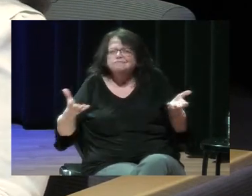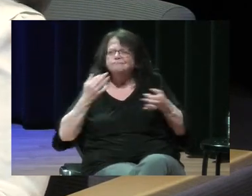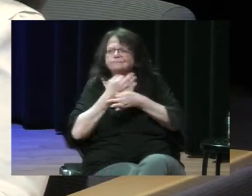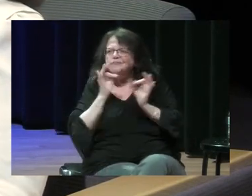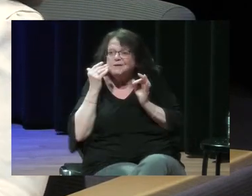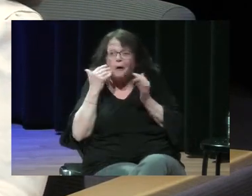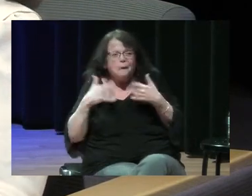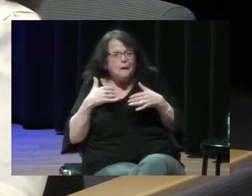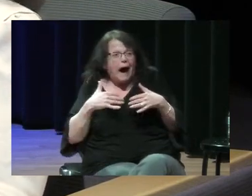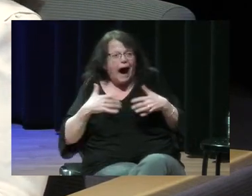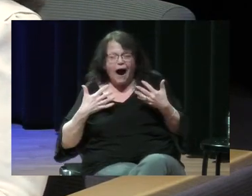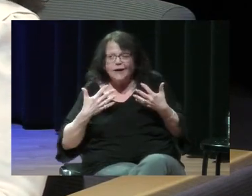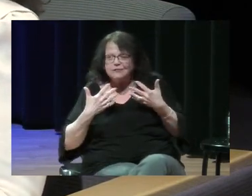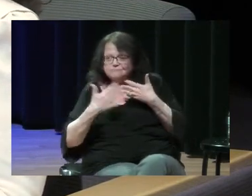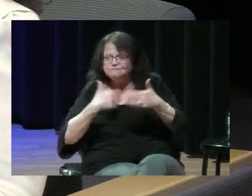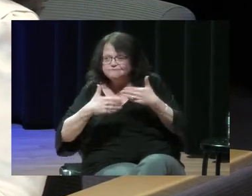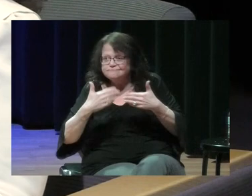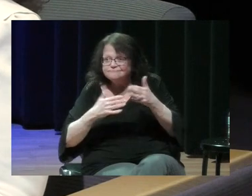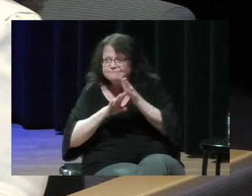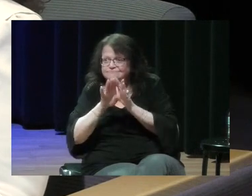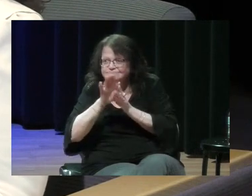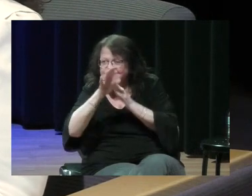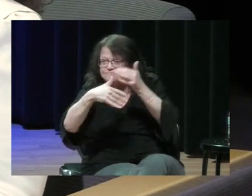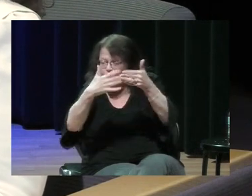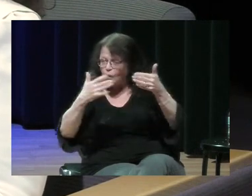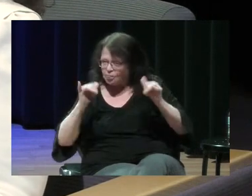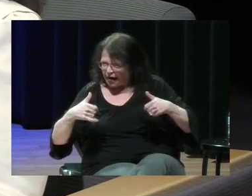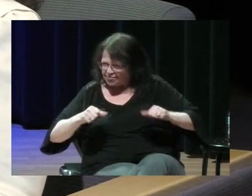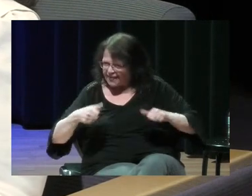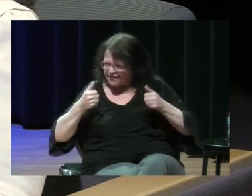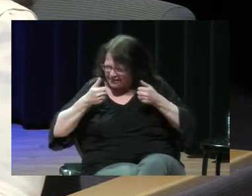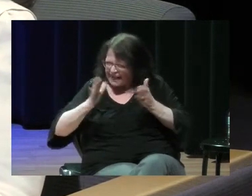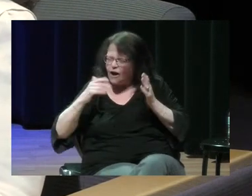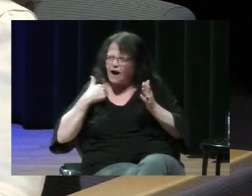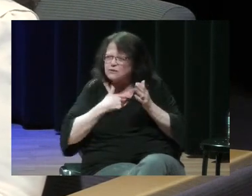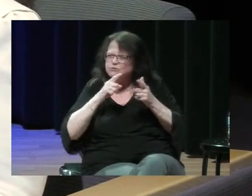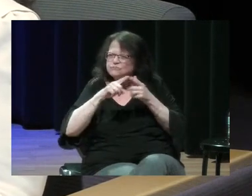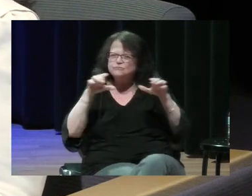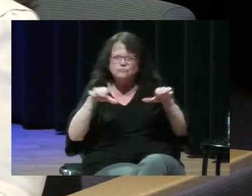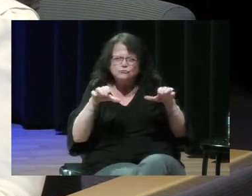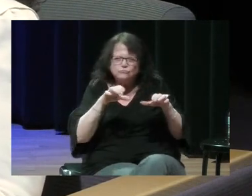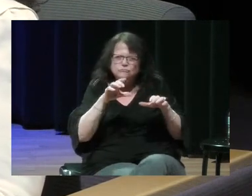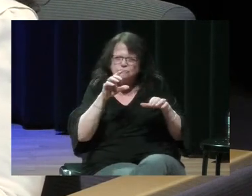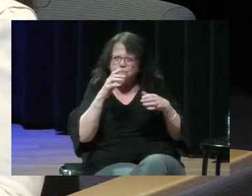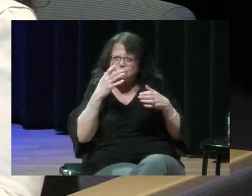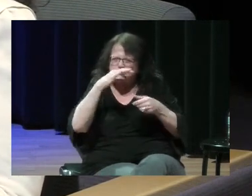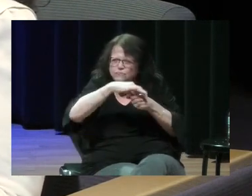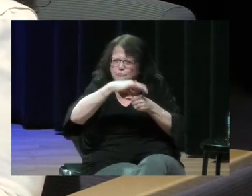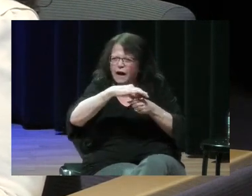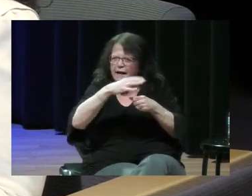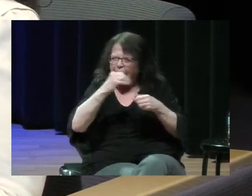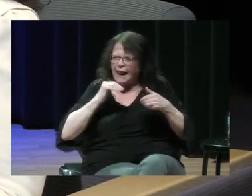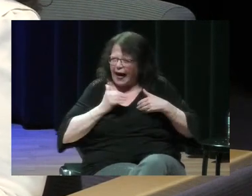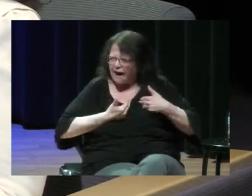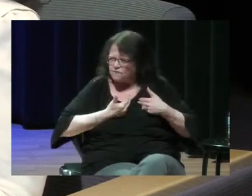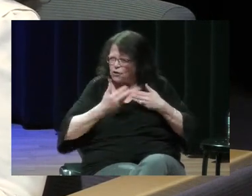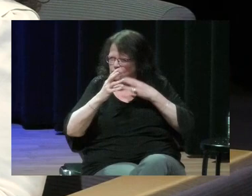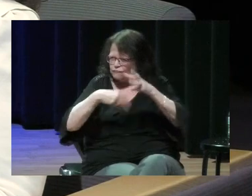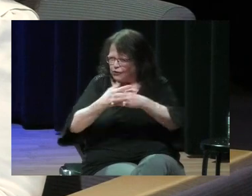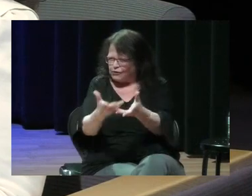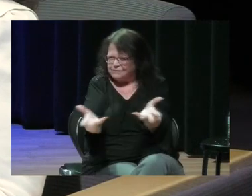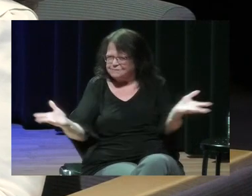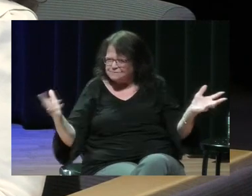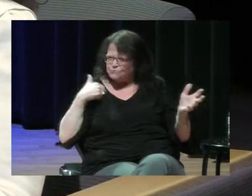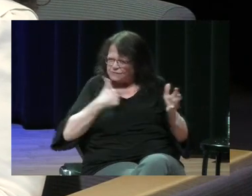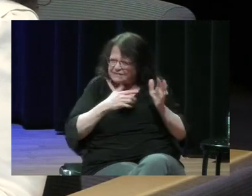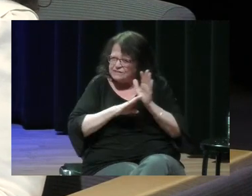and thriving here, and that's what enables us to do democracy well, to have good government. So even when we feel really down about our